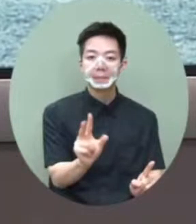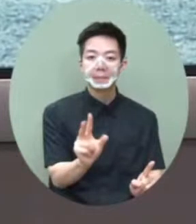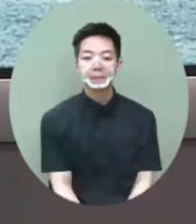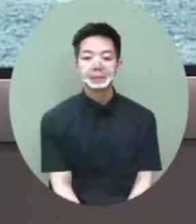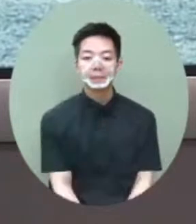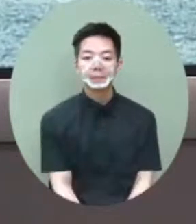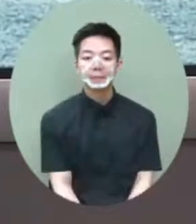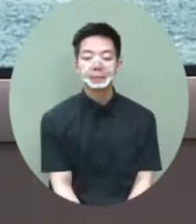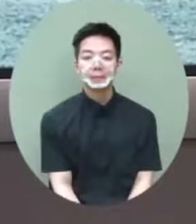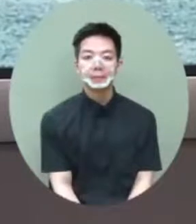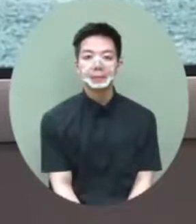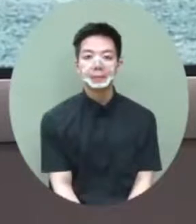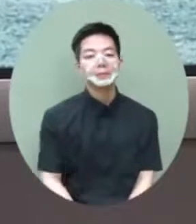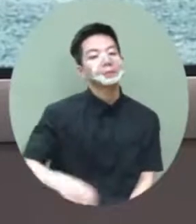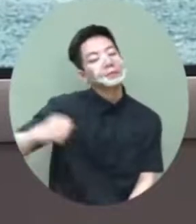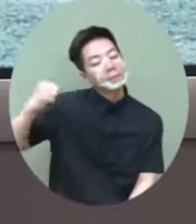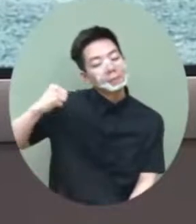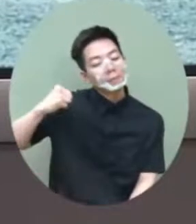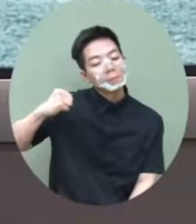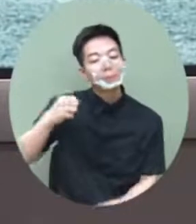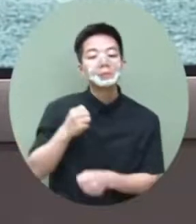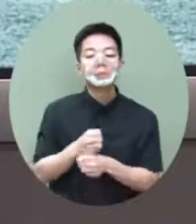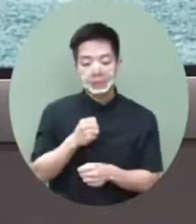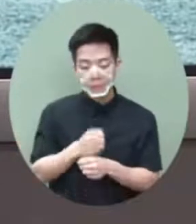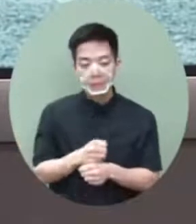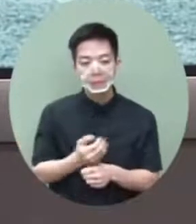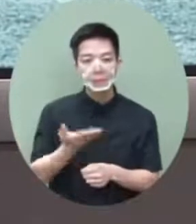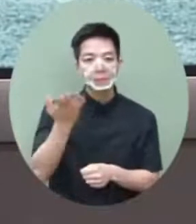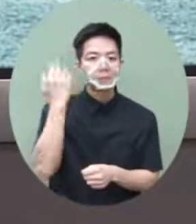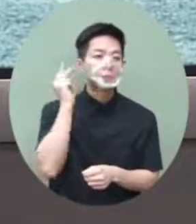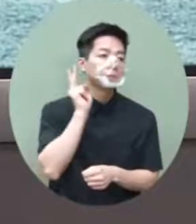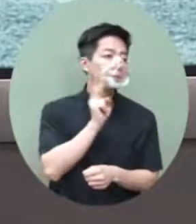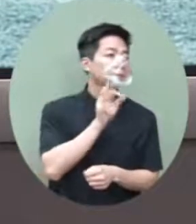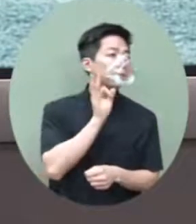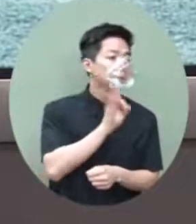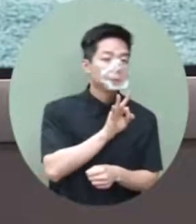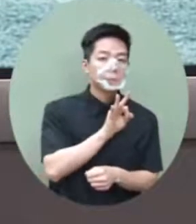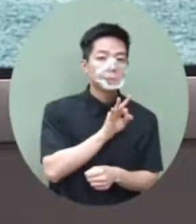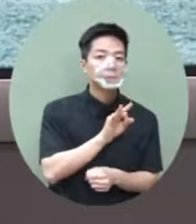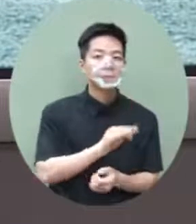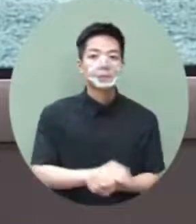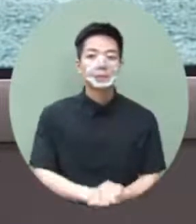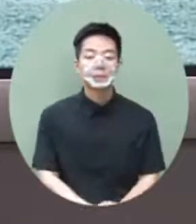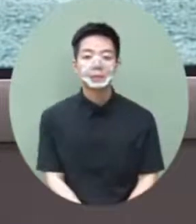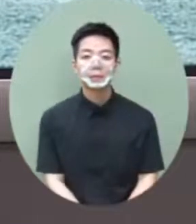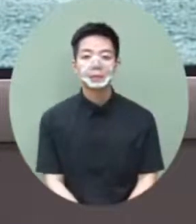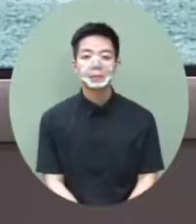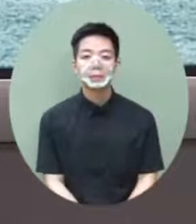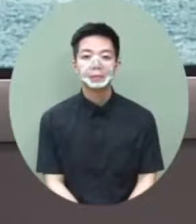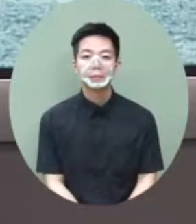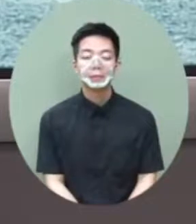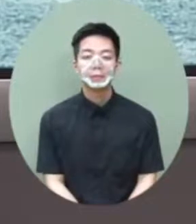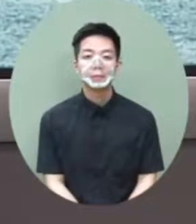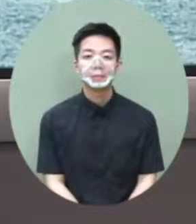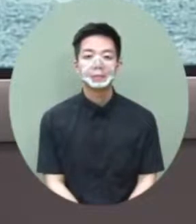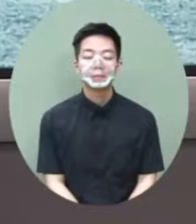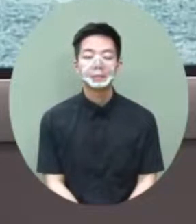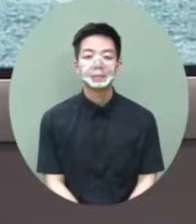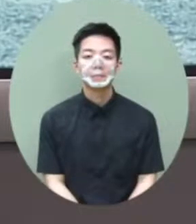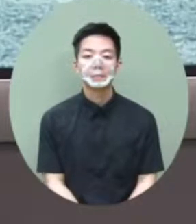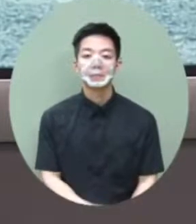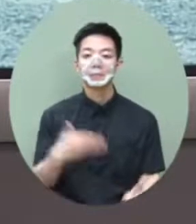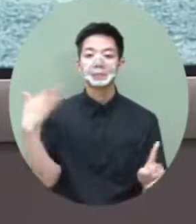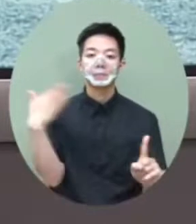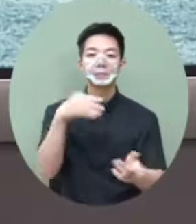intensively. So in the past few weeks, we have set a target of outreaching to all the